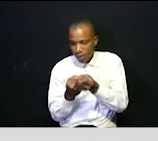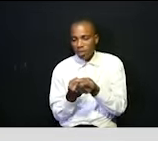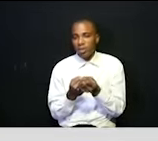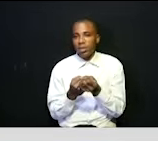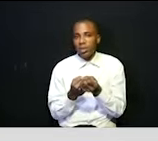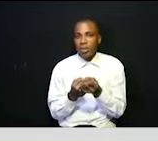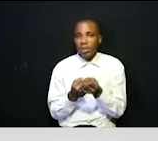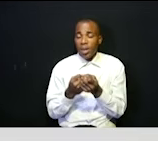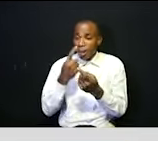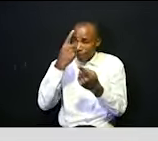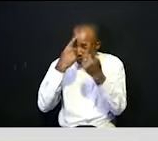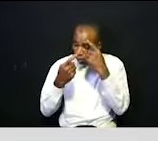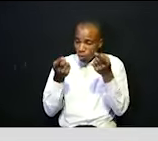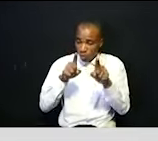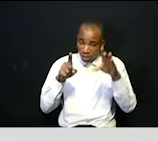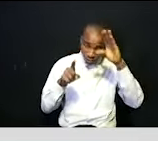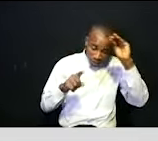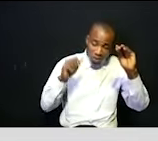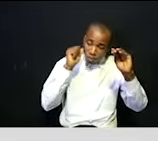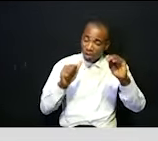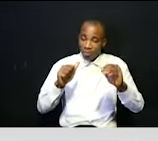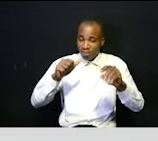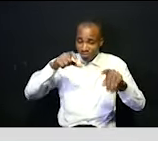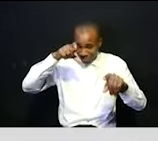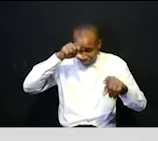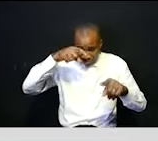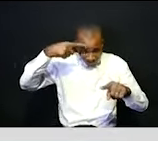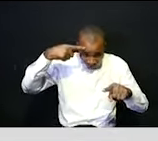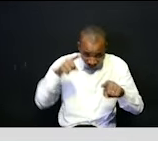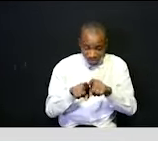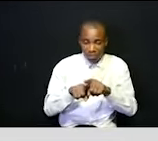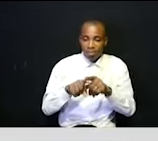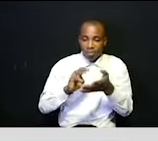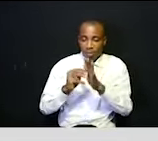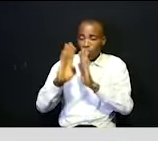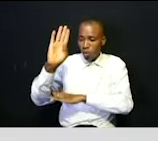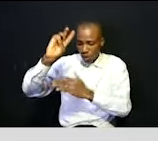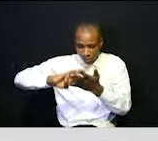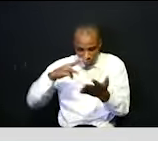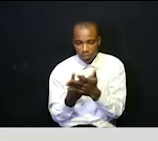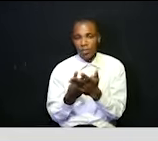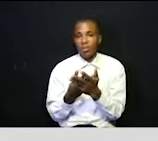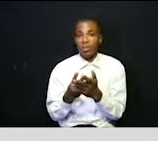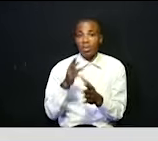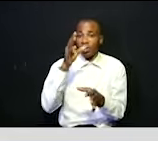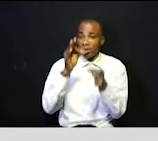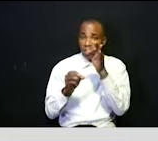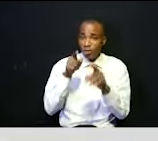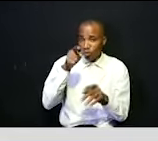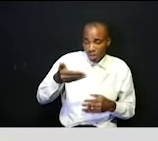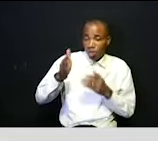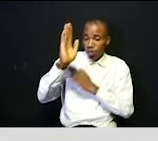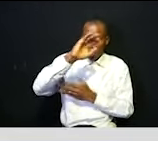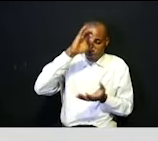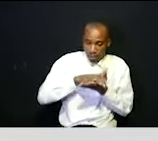witness to the covenant. Sans unyankupon and oyo dansini e was sa ayonkofano entem. If you allow him in into the